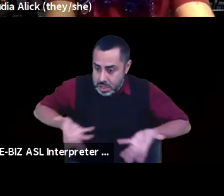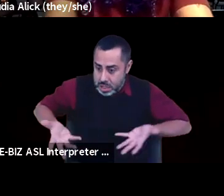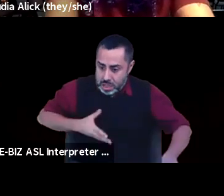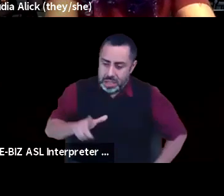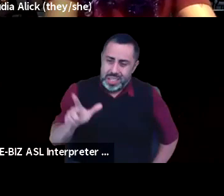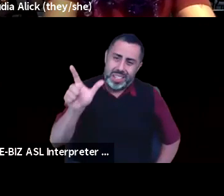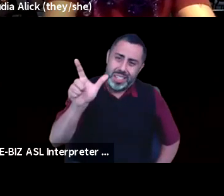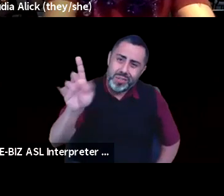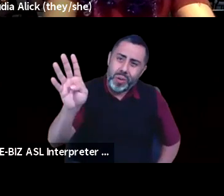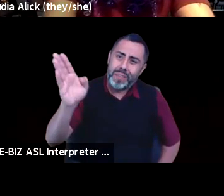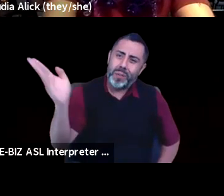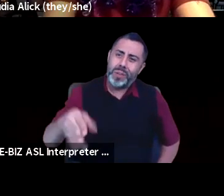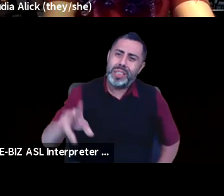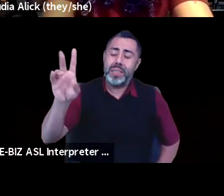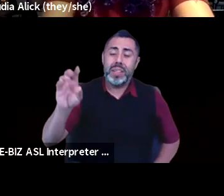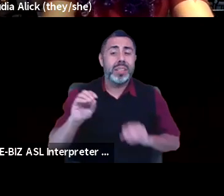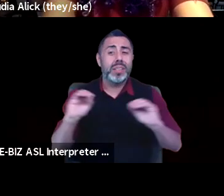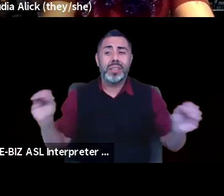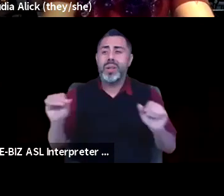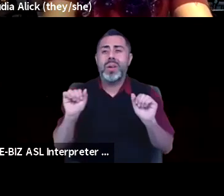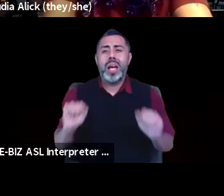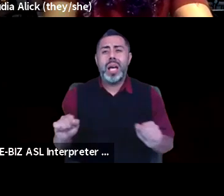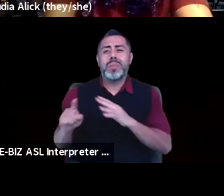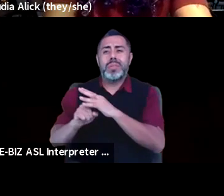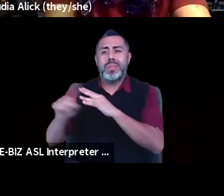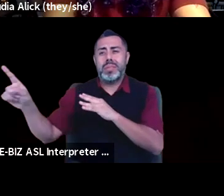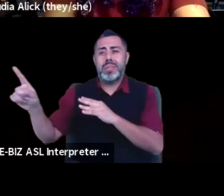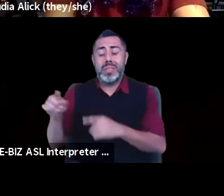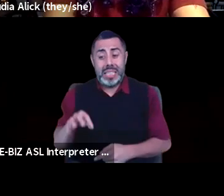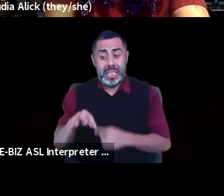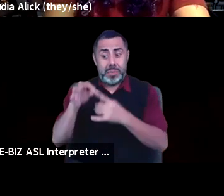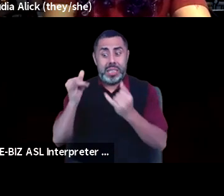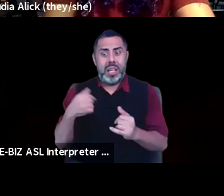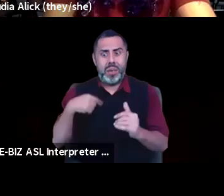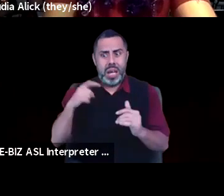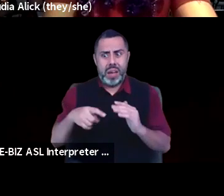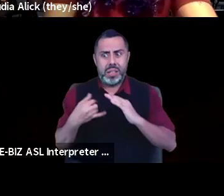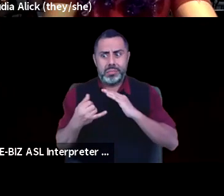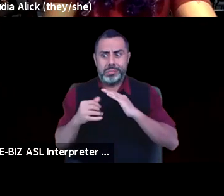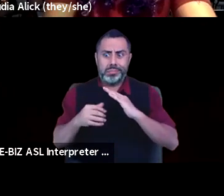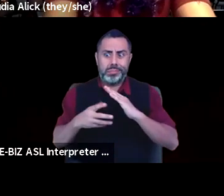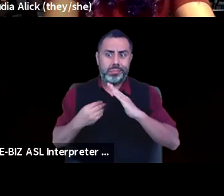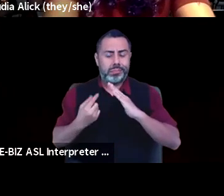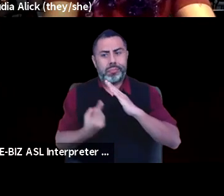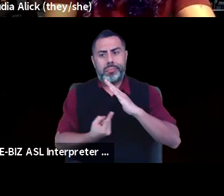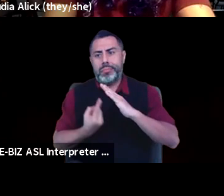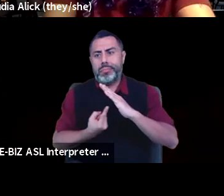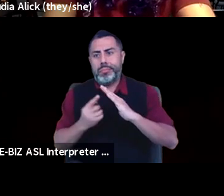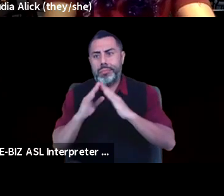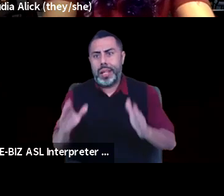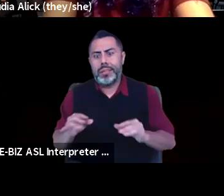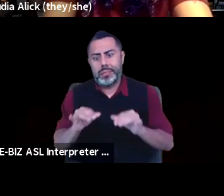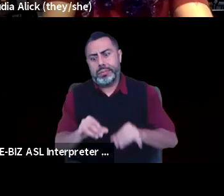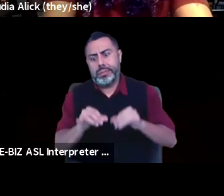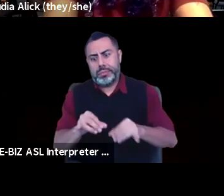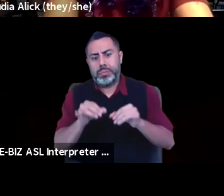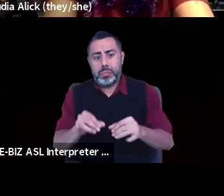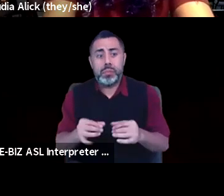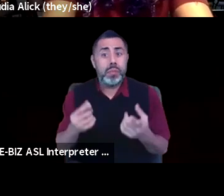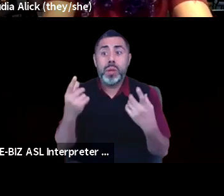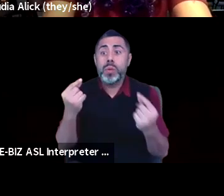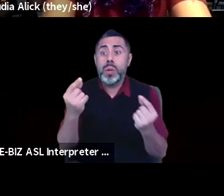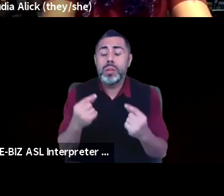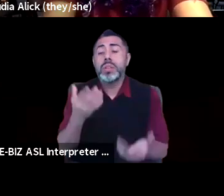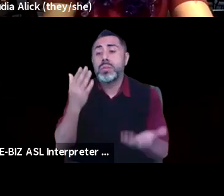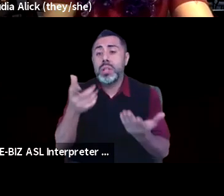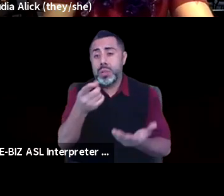people are sheltered. So ways that you can take care is to offer to Venmo a little bit for